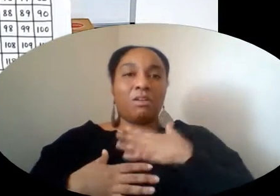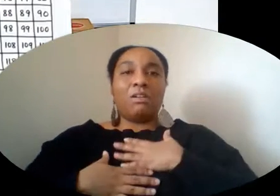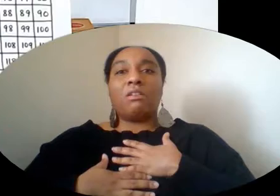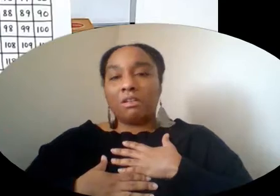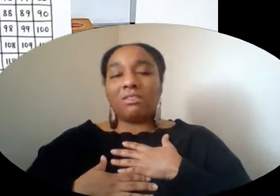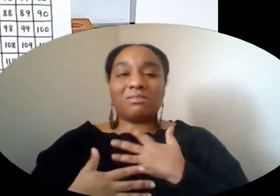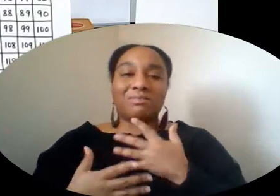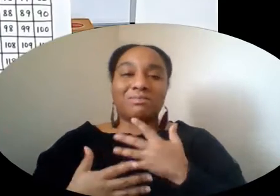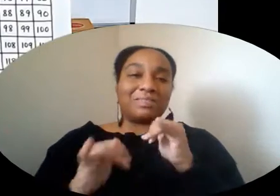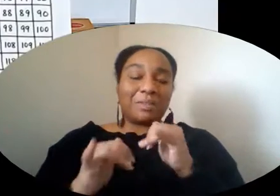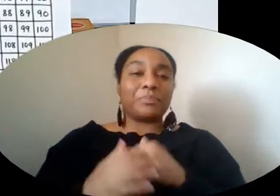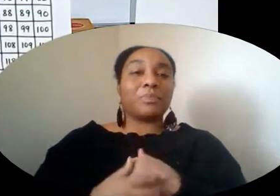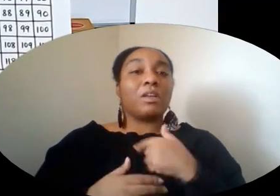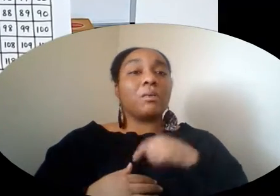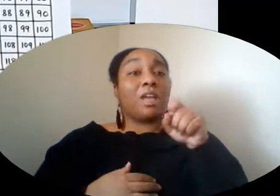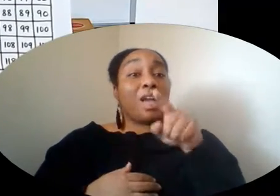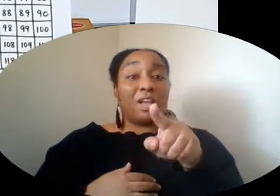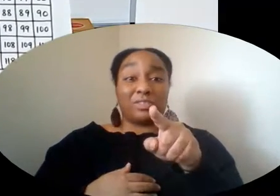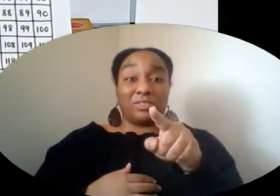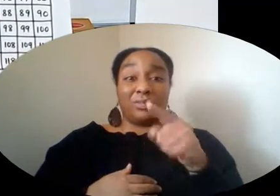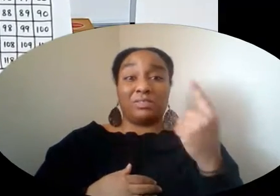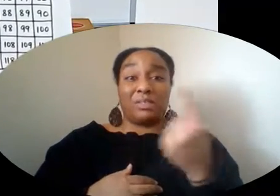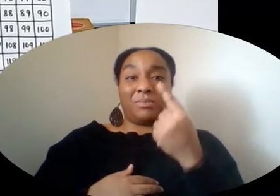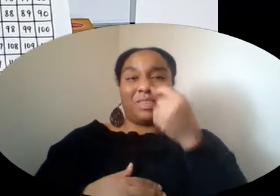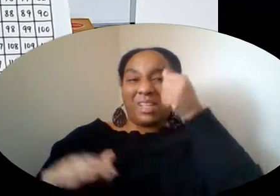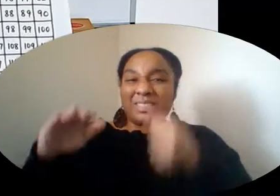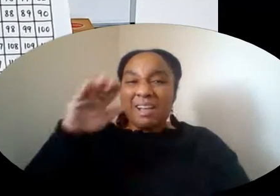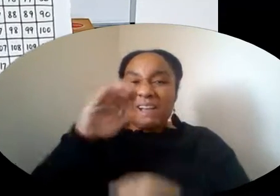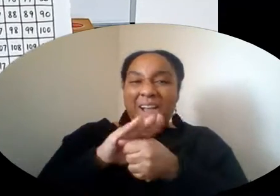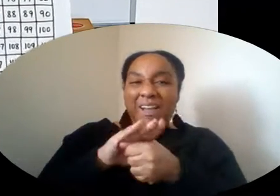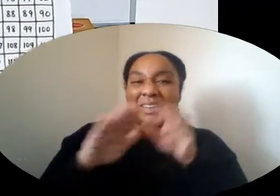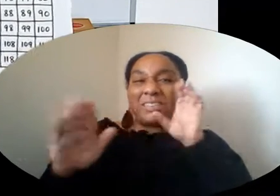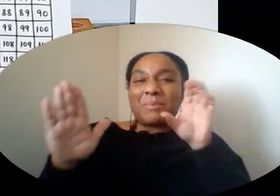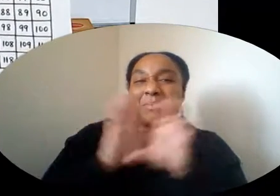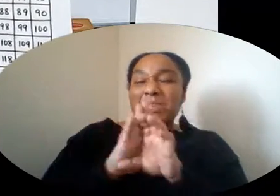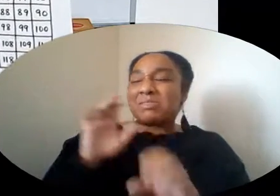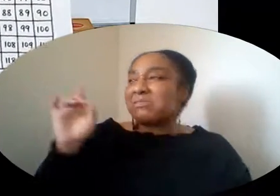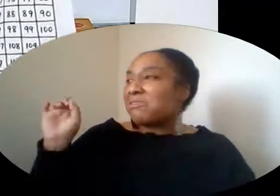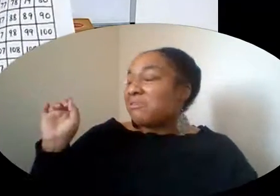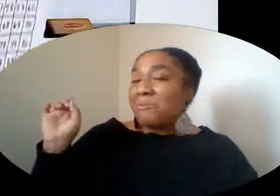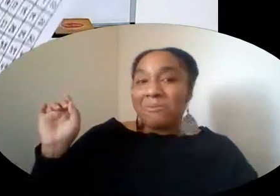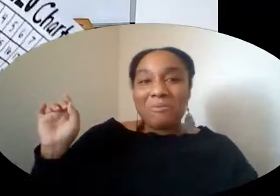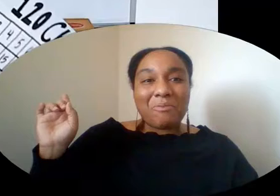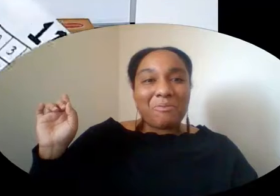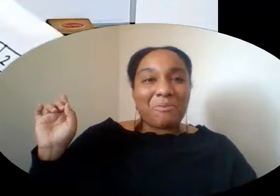I wanted to ask you something that's hiding under here. Let's see what it is.